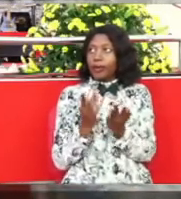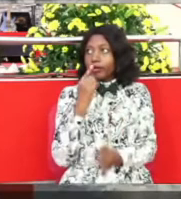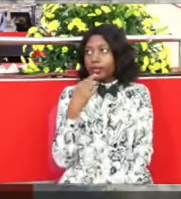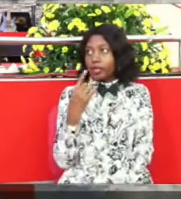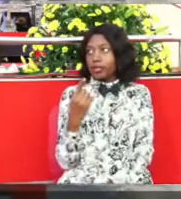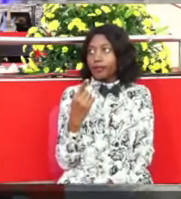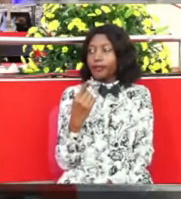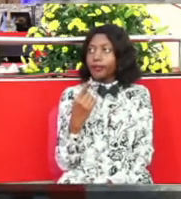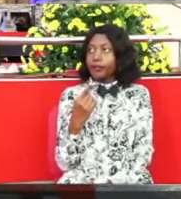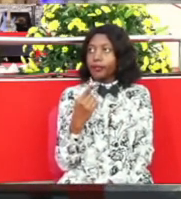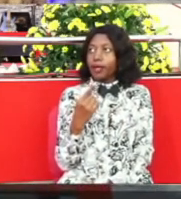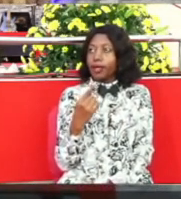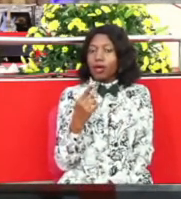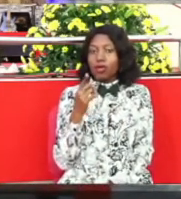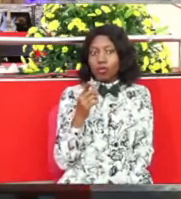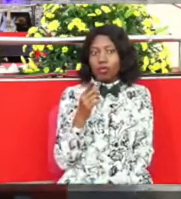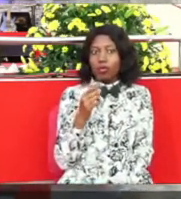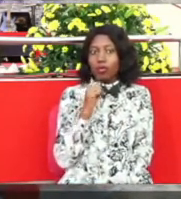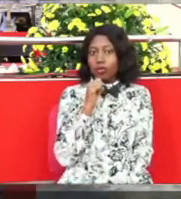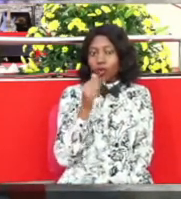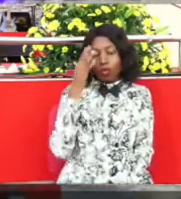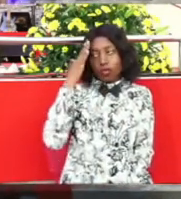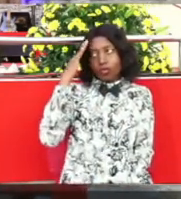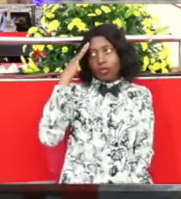yasema, do you not know